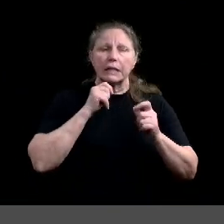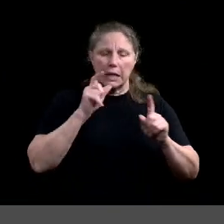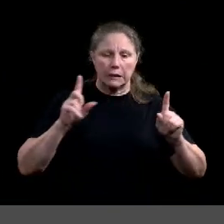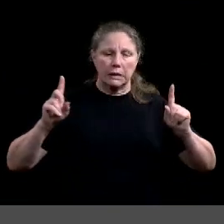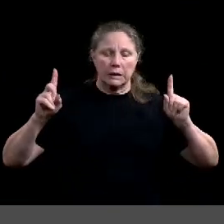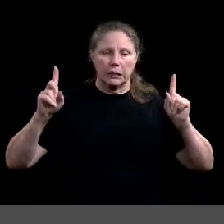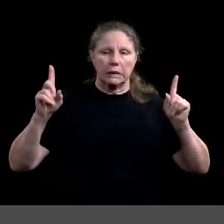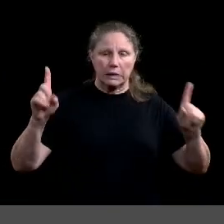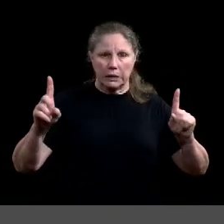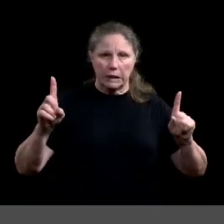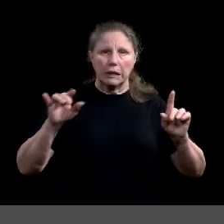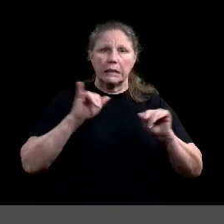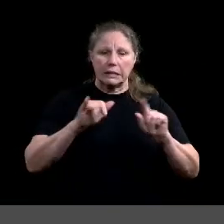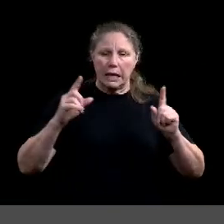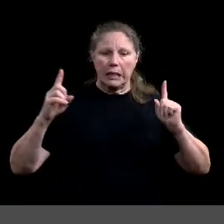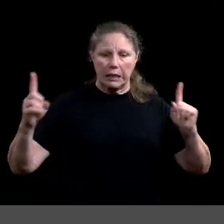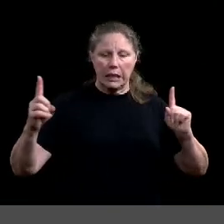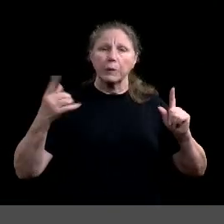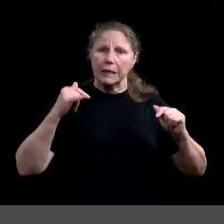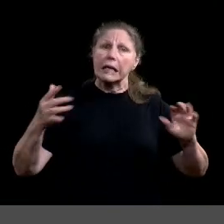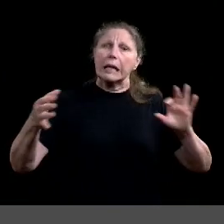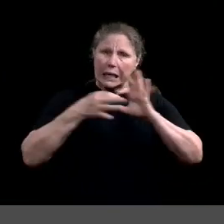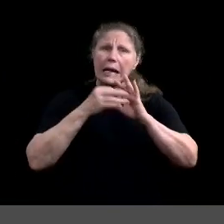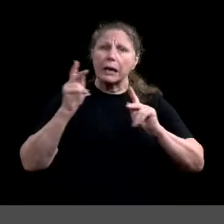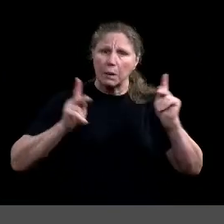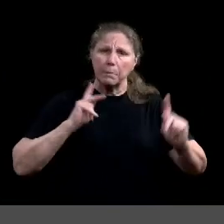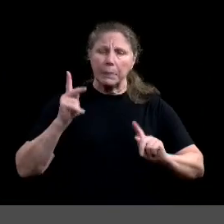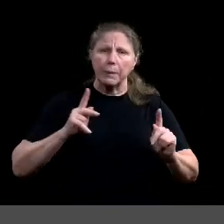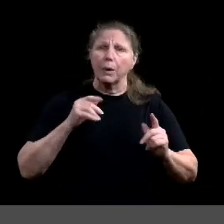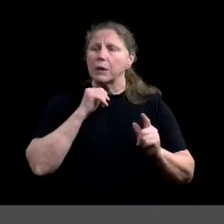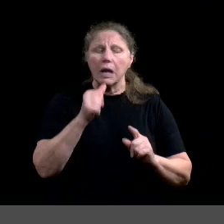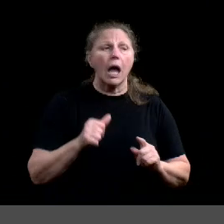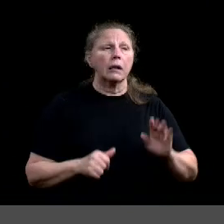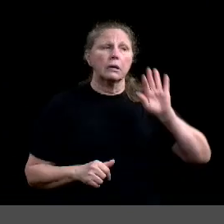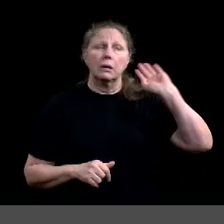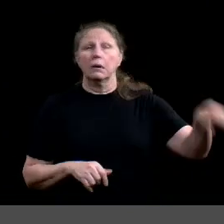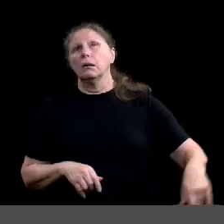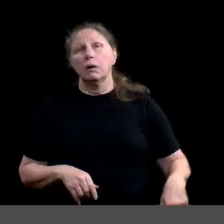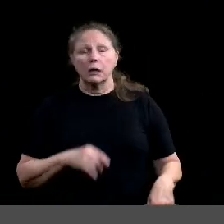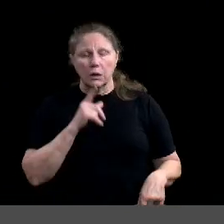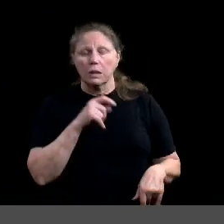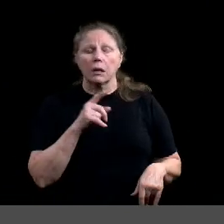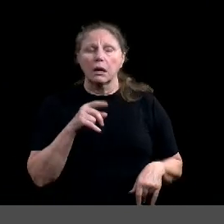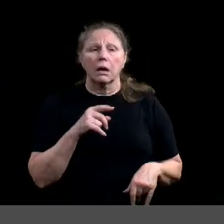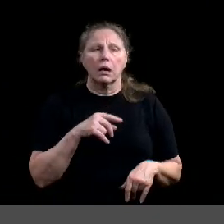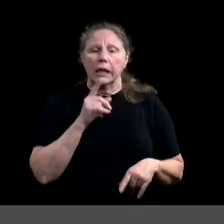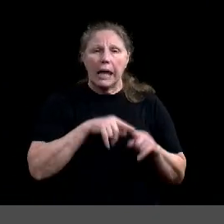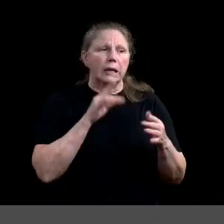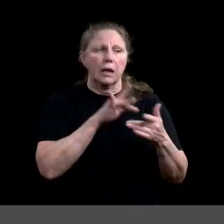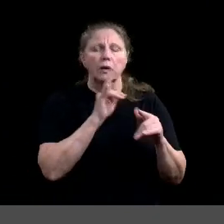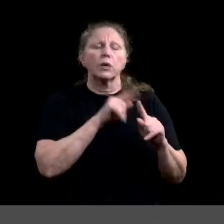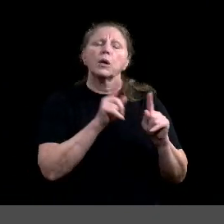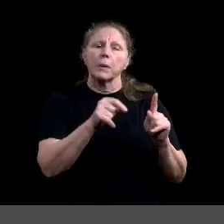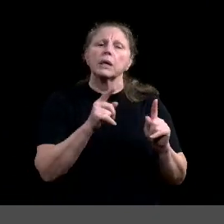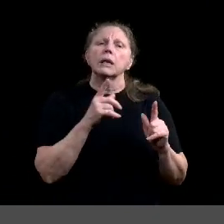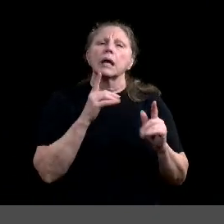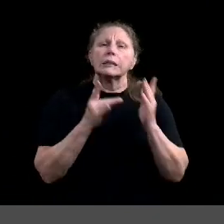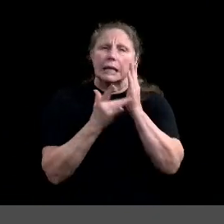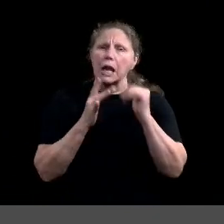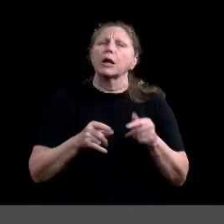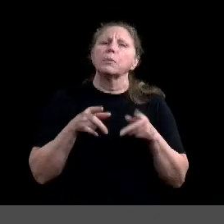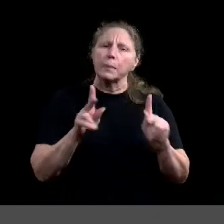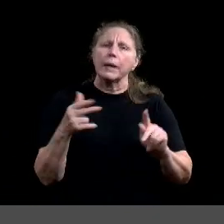we're really fortunate that we live in a time where technology allows most of us to reach out to each other with Zoom